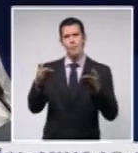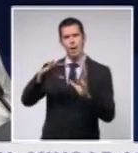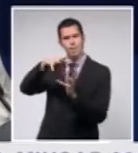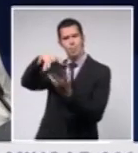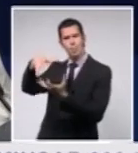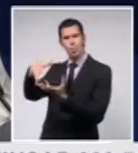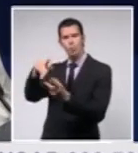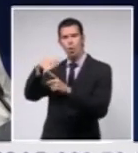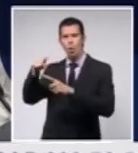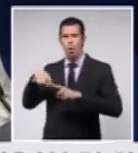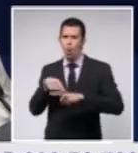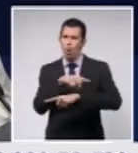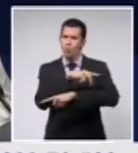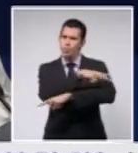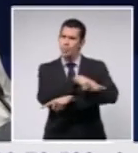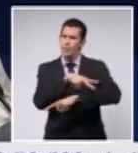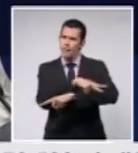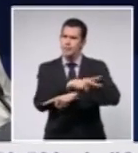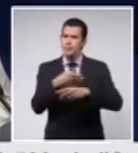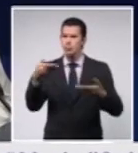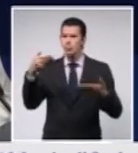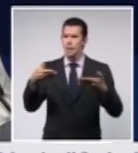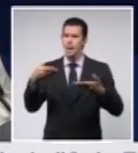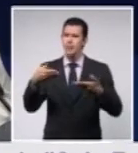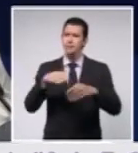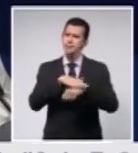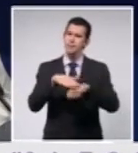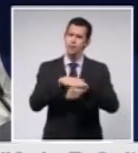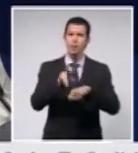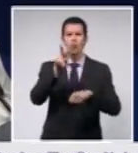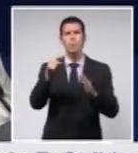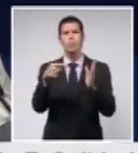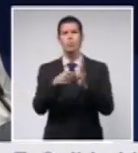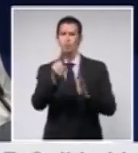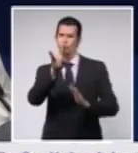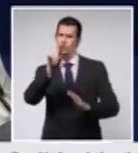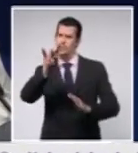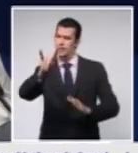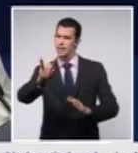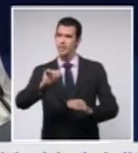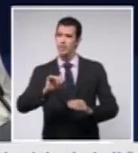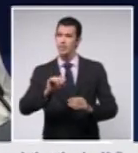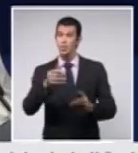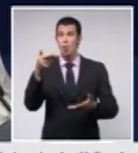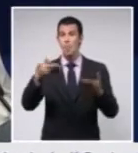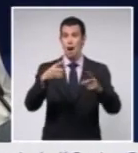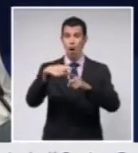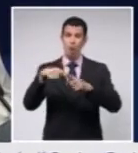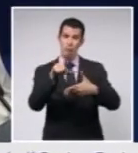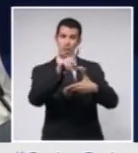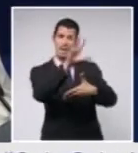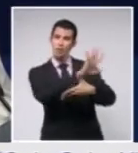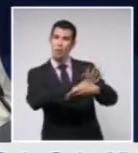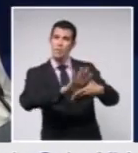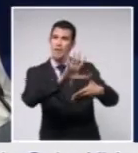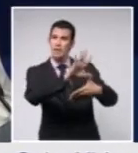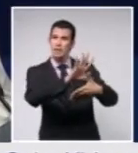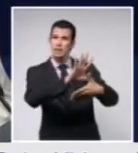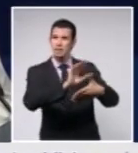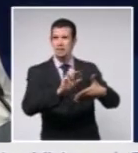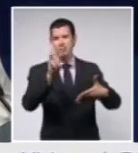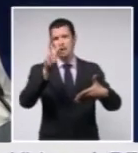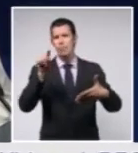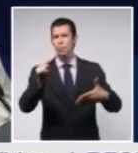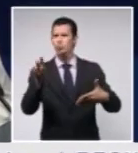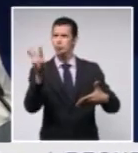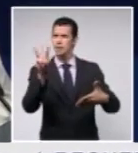a positive result when compared with the number of confirmed cases yesterday. 1 person was